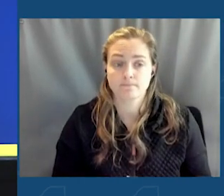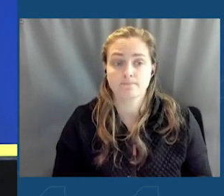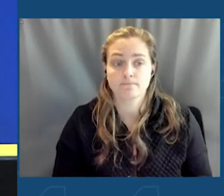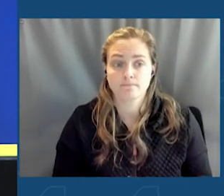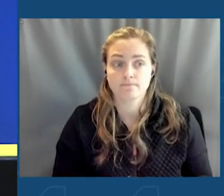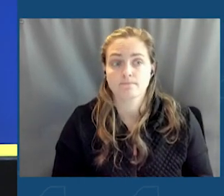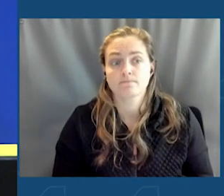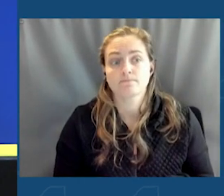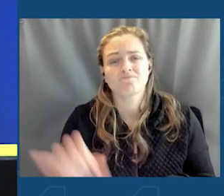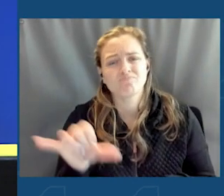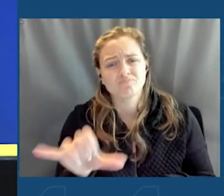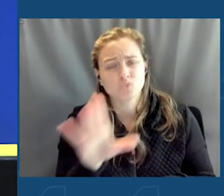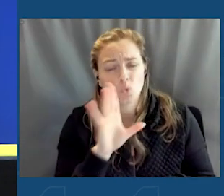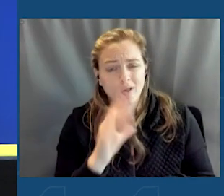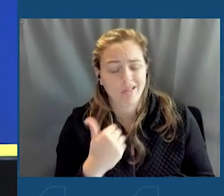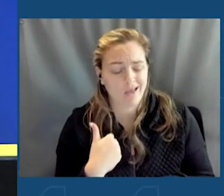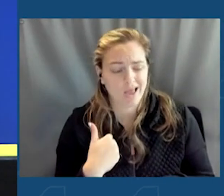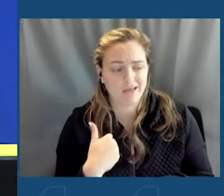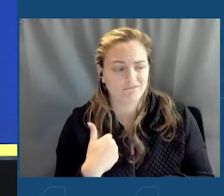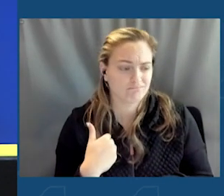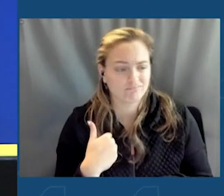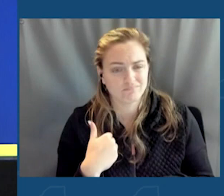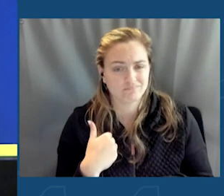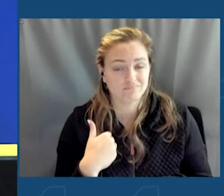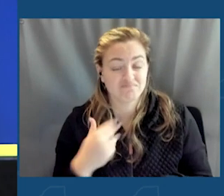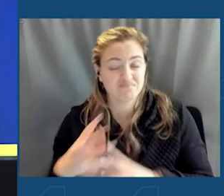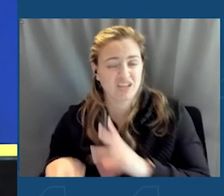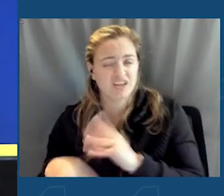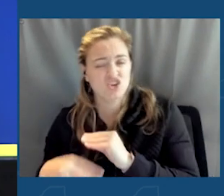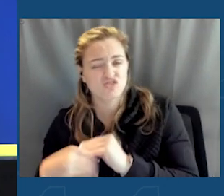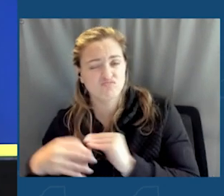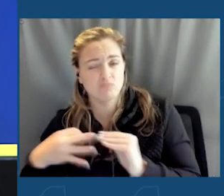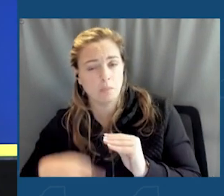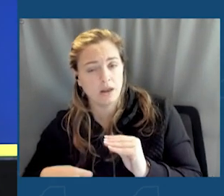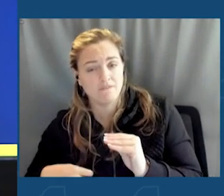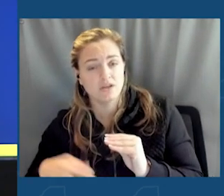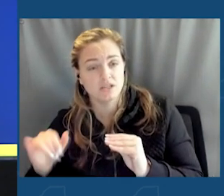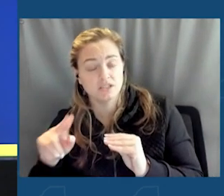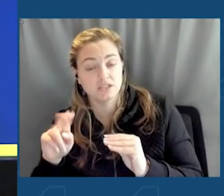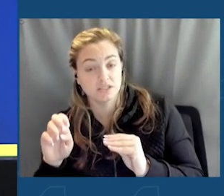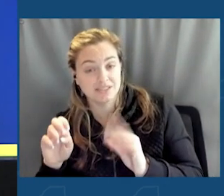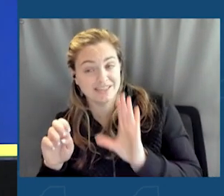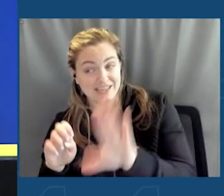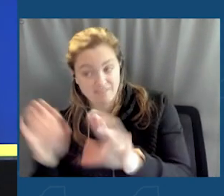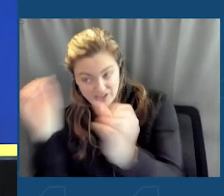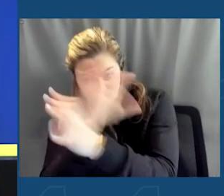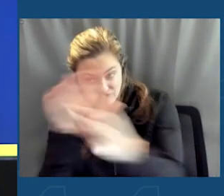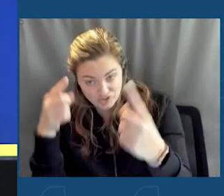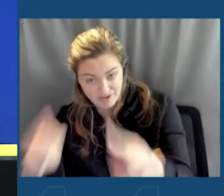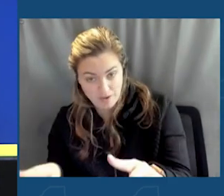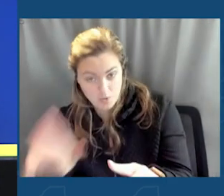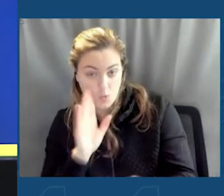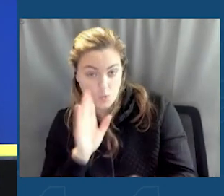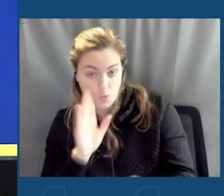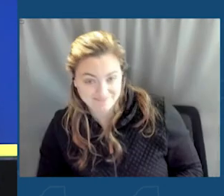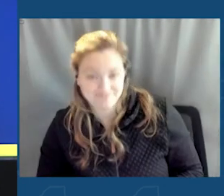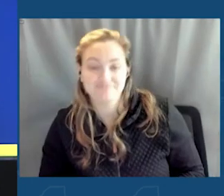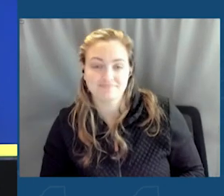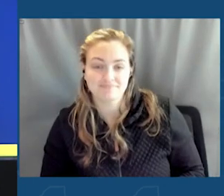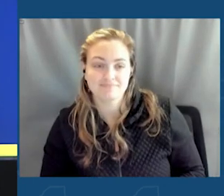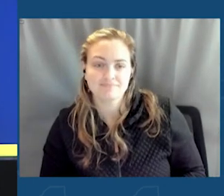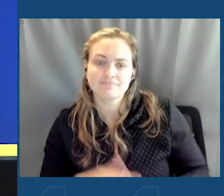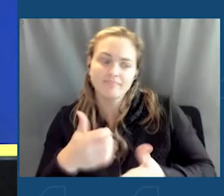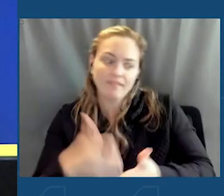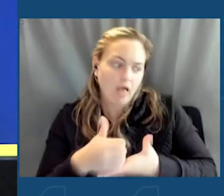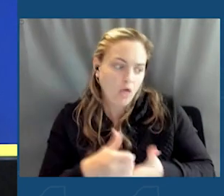also going to have this side benefit of making Steve's vision come to life, of helping the